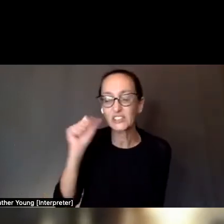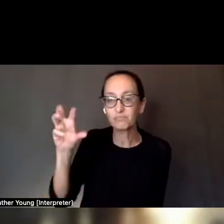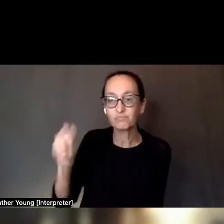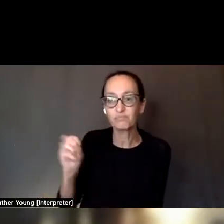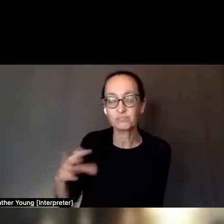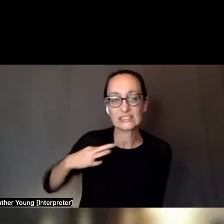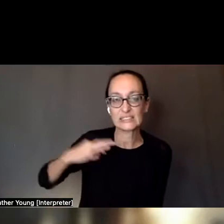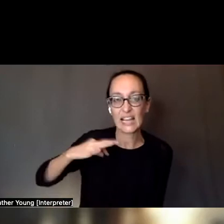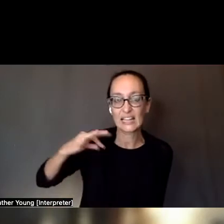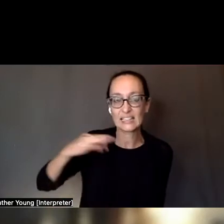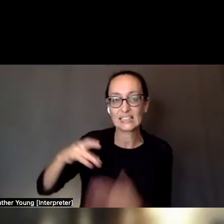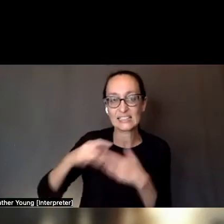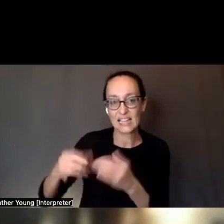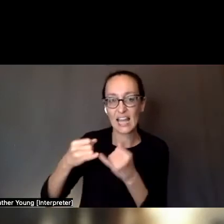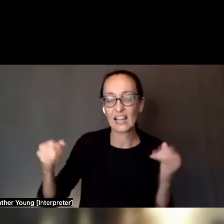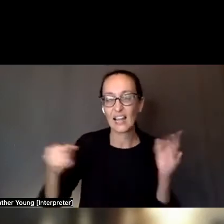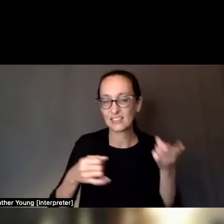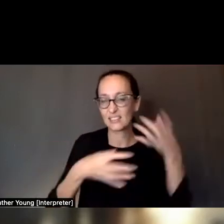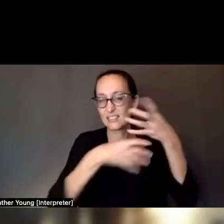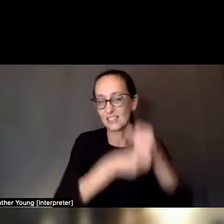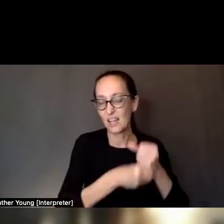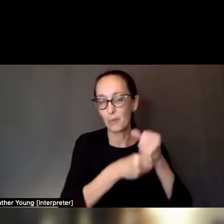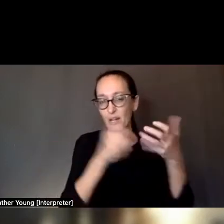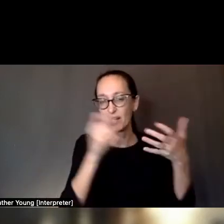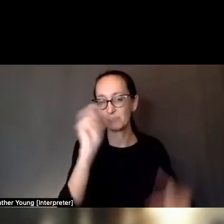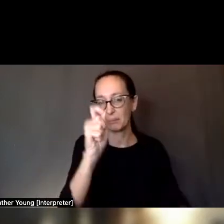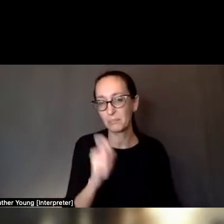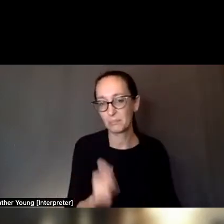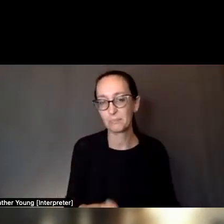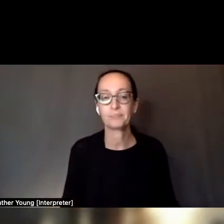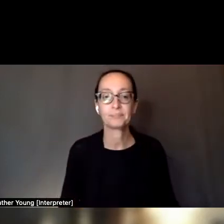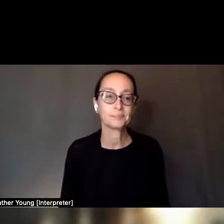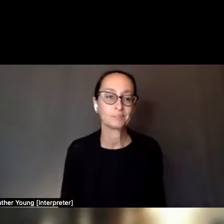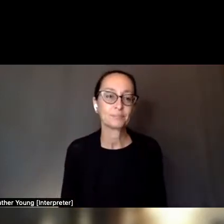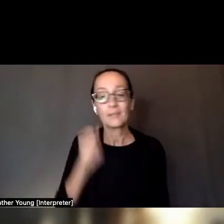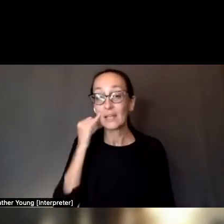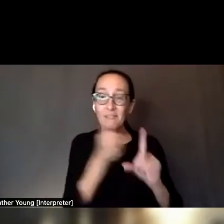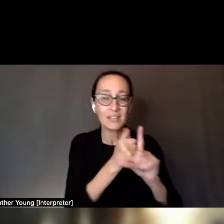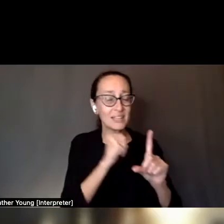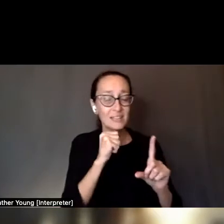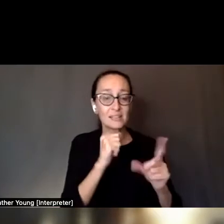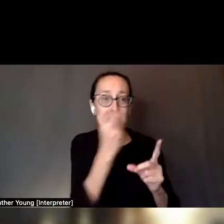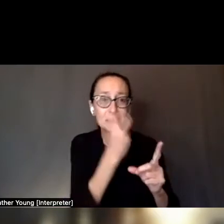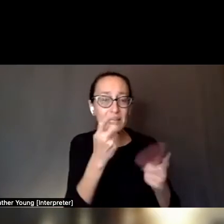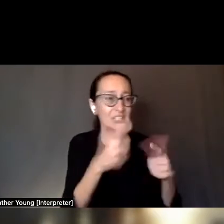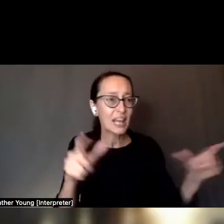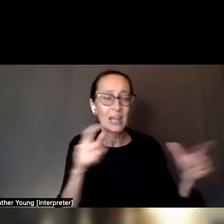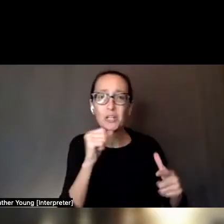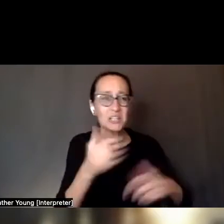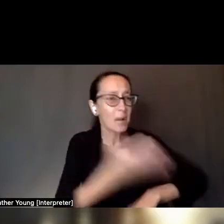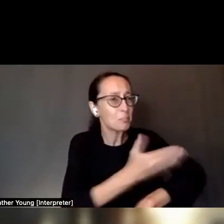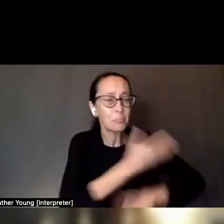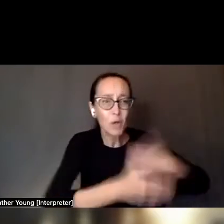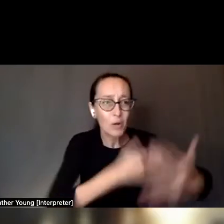I was just talking about. And a child not making progress in speech and language is a candidate